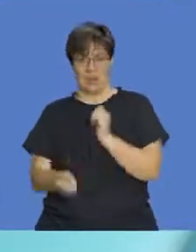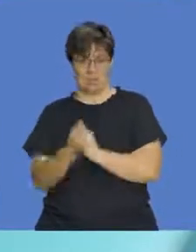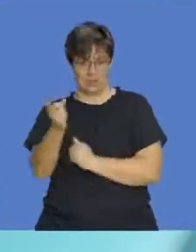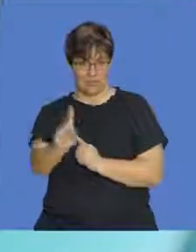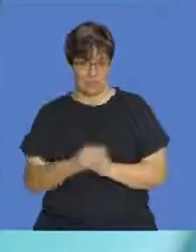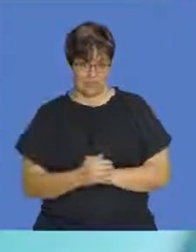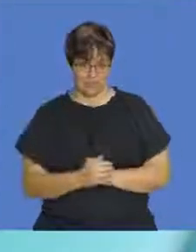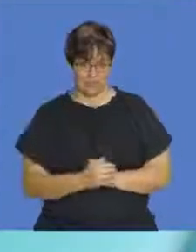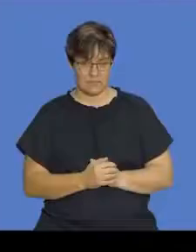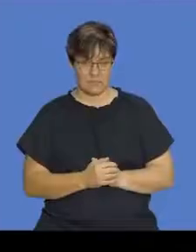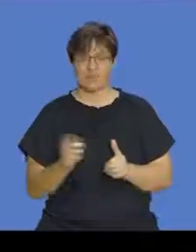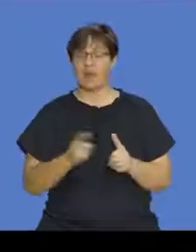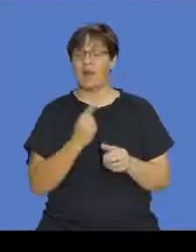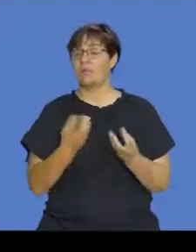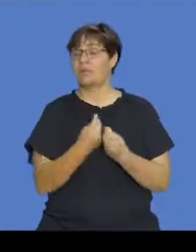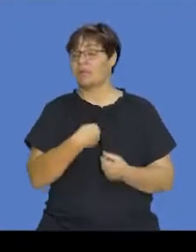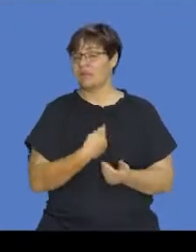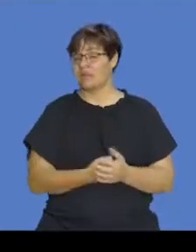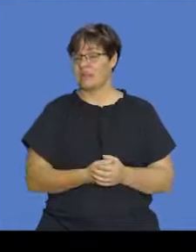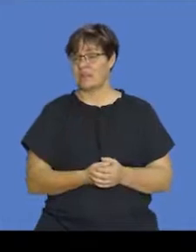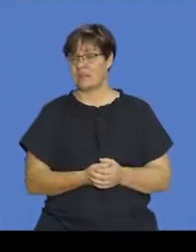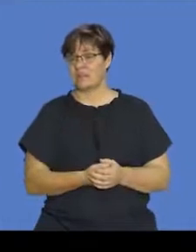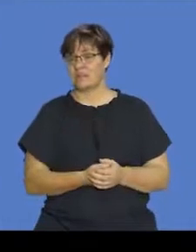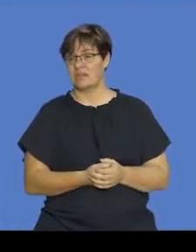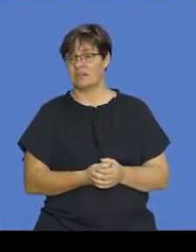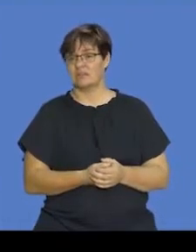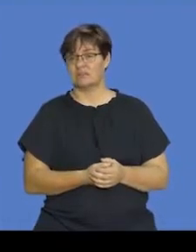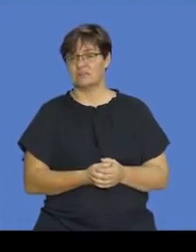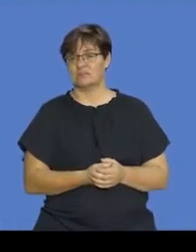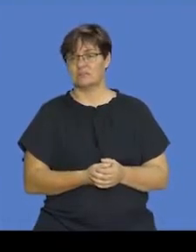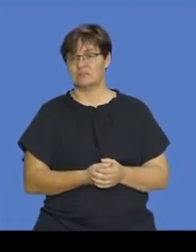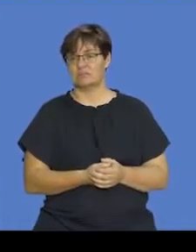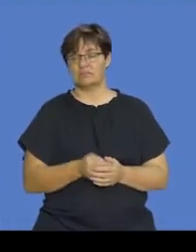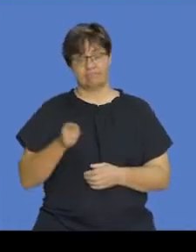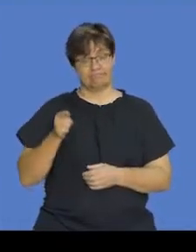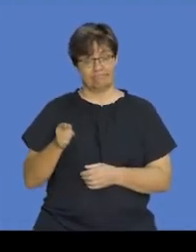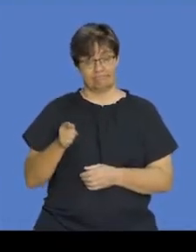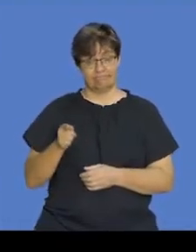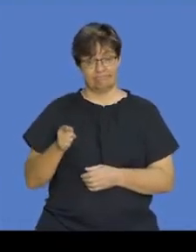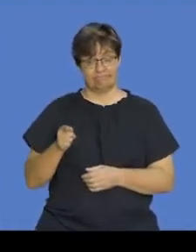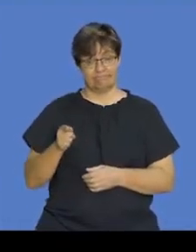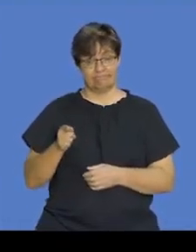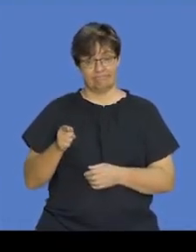So count with me. If we go to our